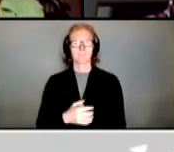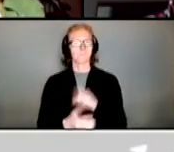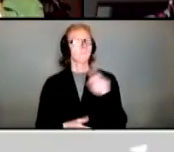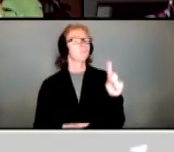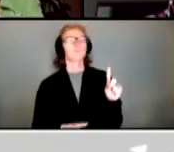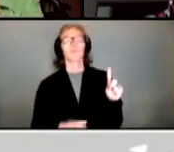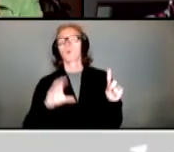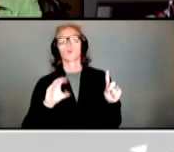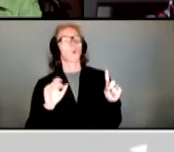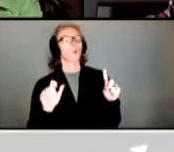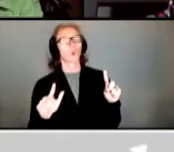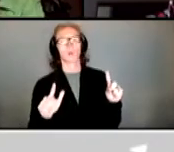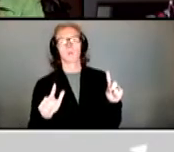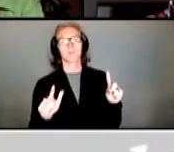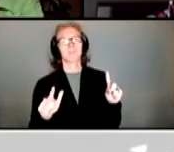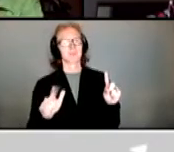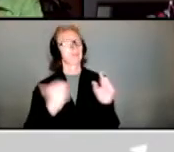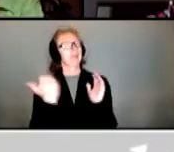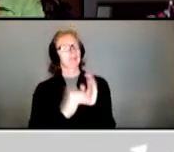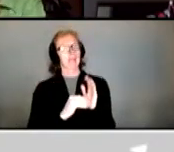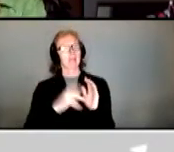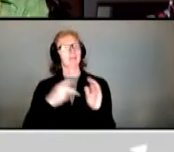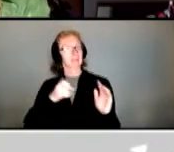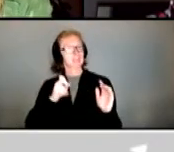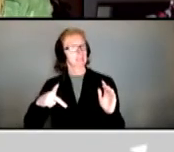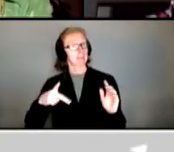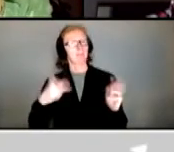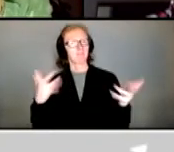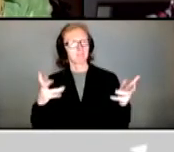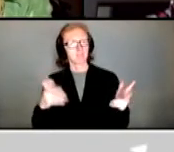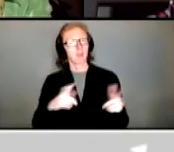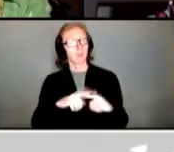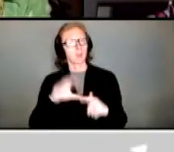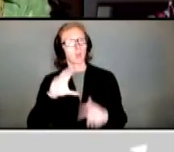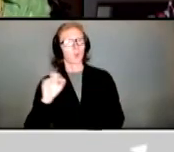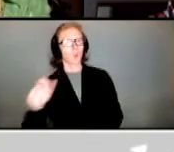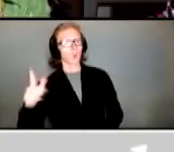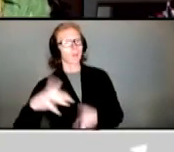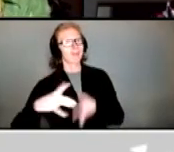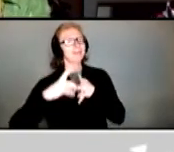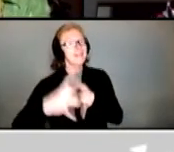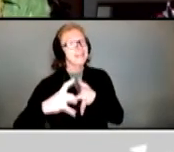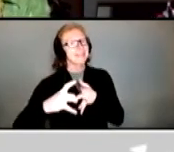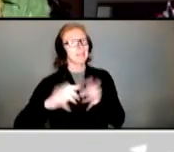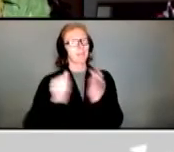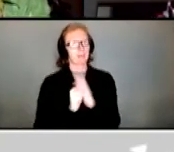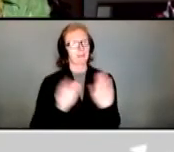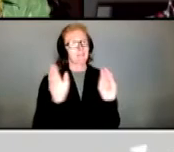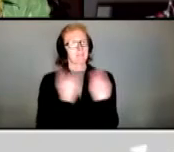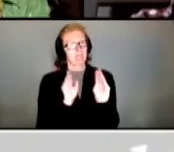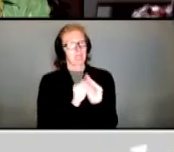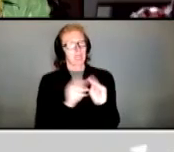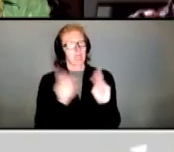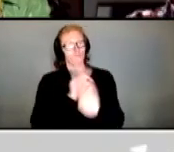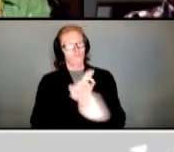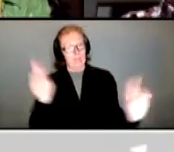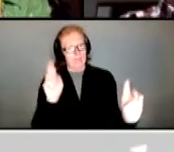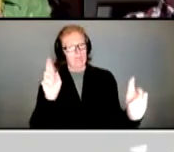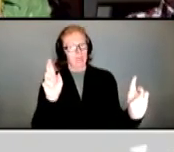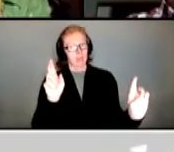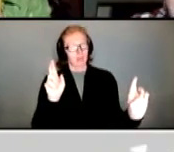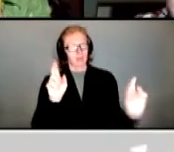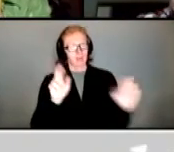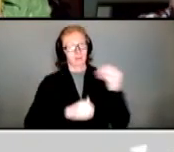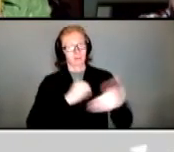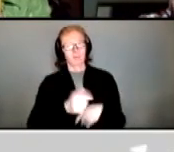has COCAL, so again, I know a piece of it's done. Has COCAL been the leader in preparing and doing these?